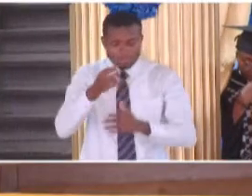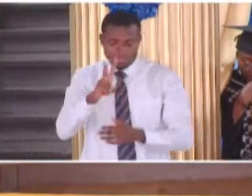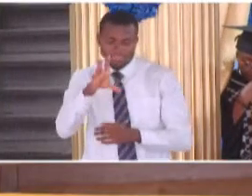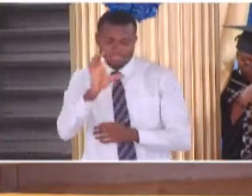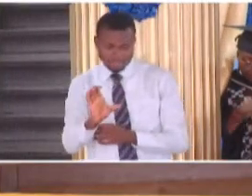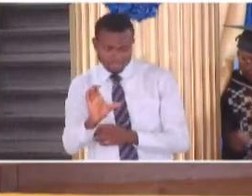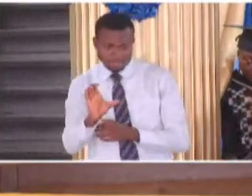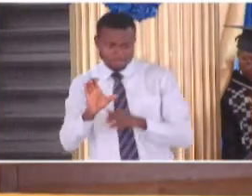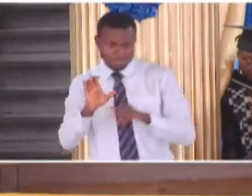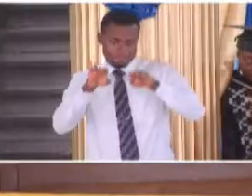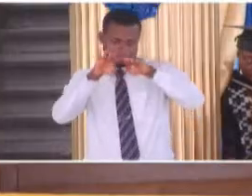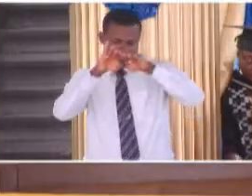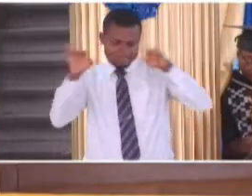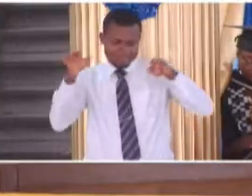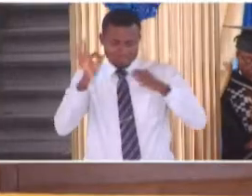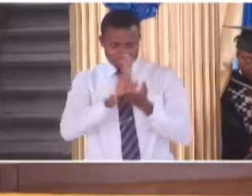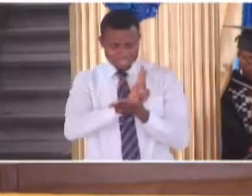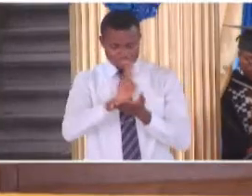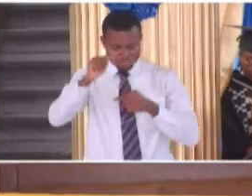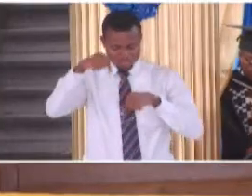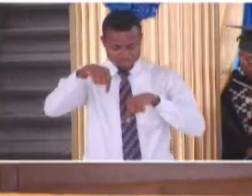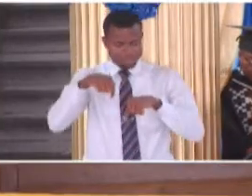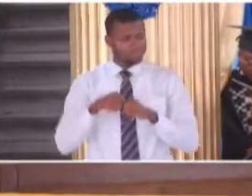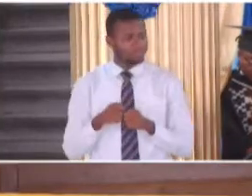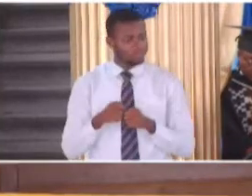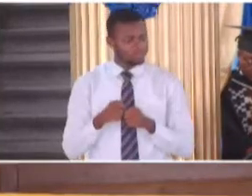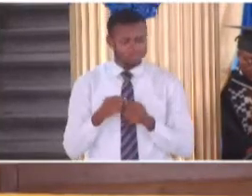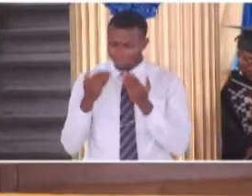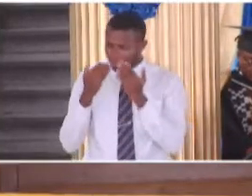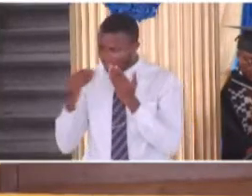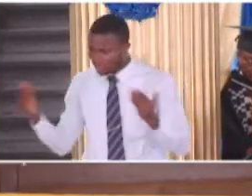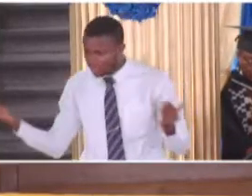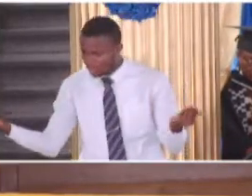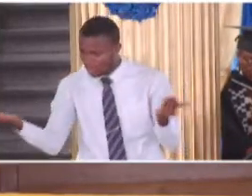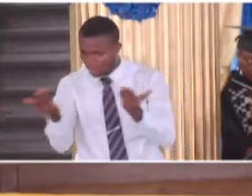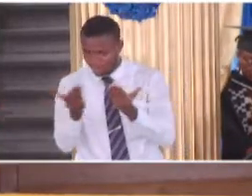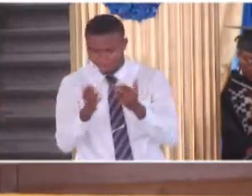state of our university. Thank you very much for your attention.